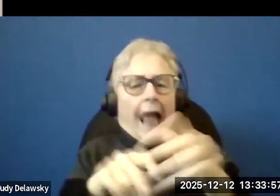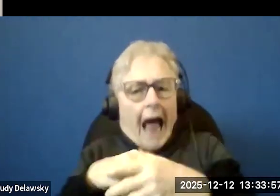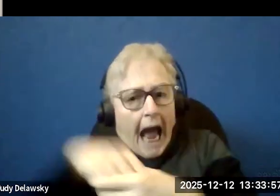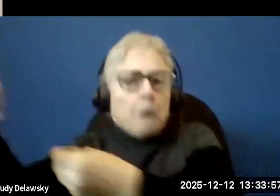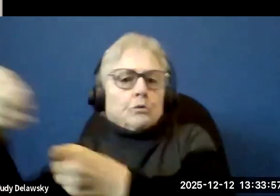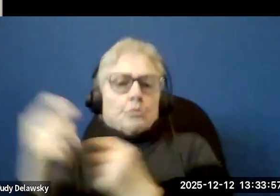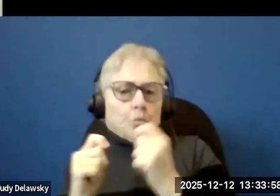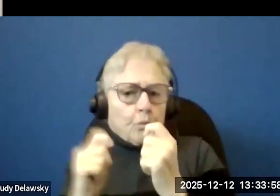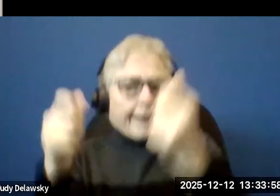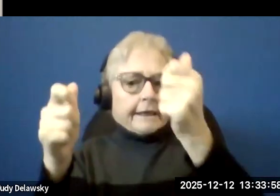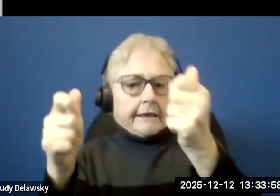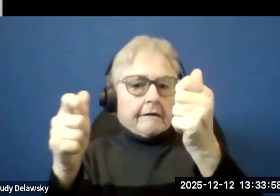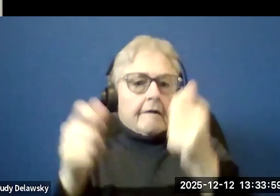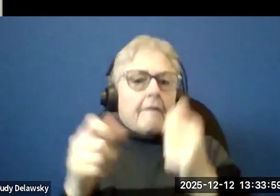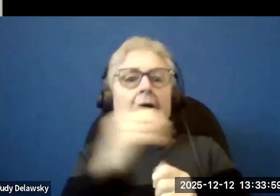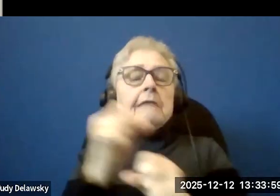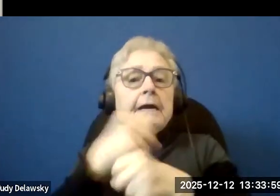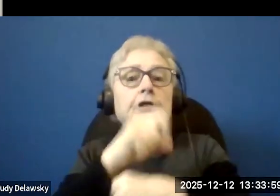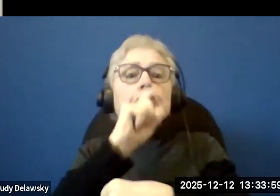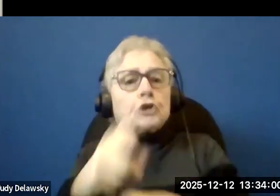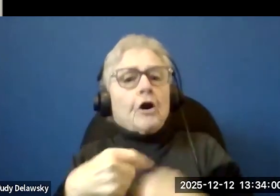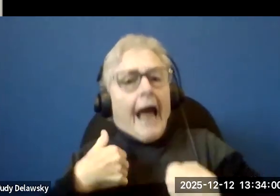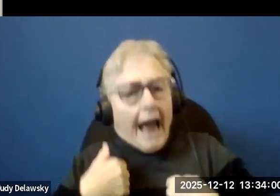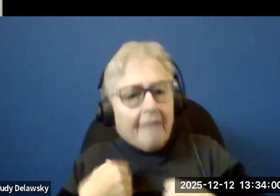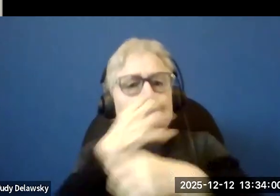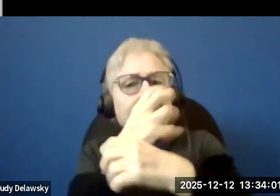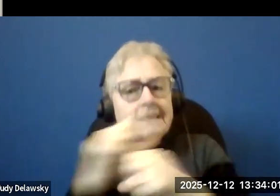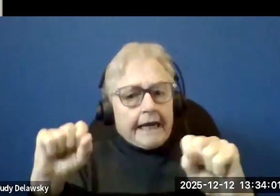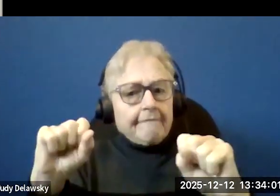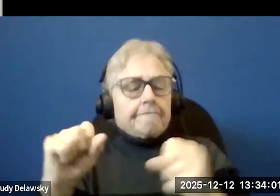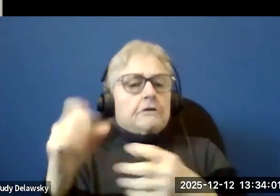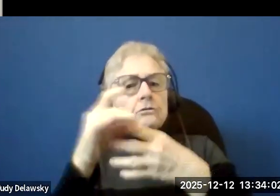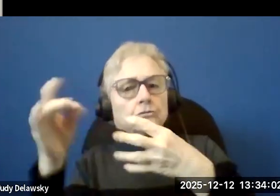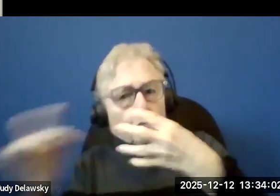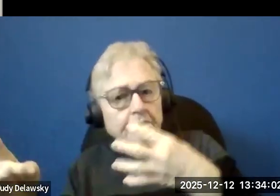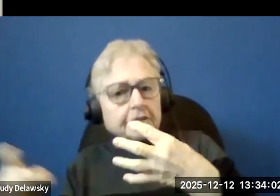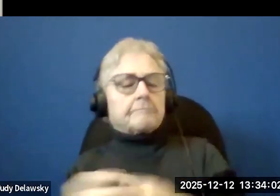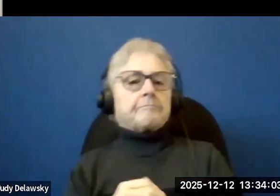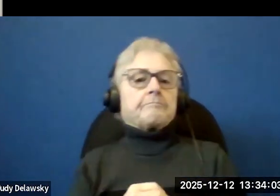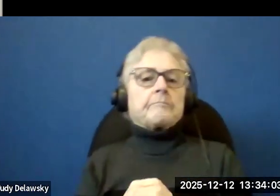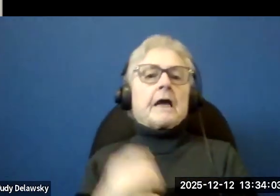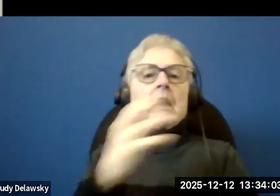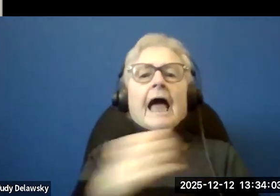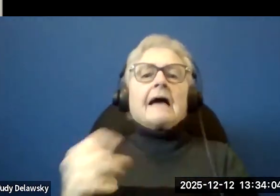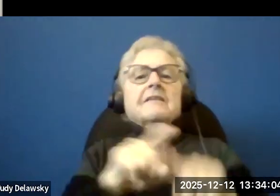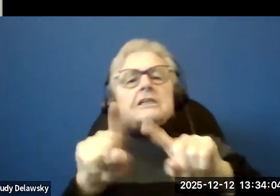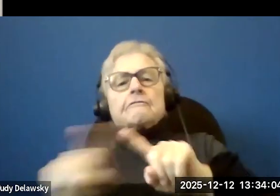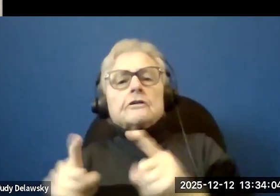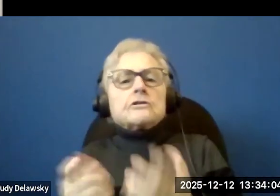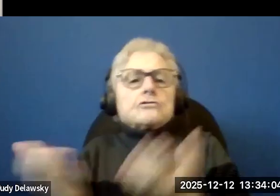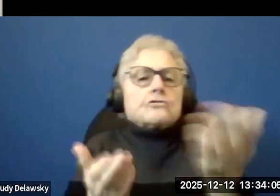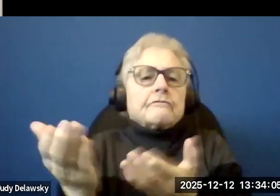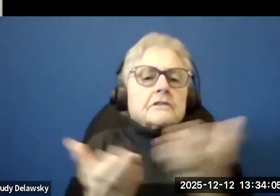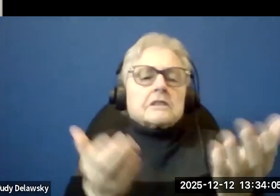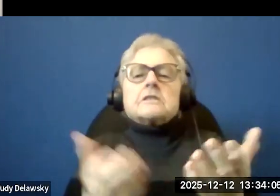those are safe options. But then, of course, ensuring that those different services also